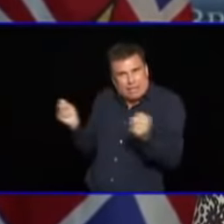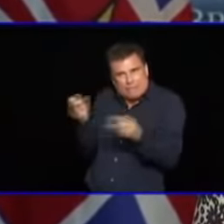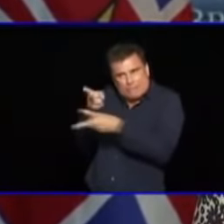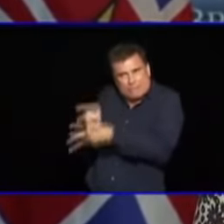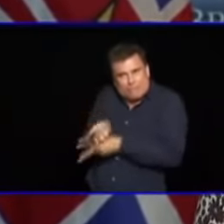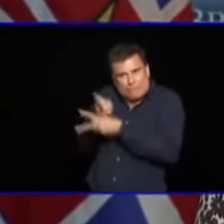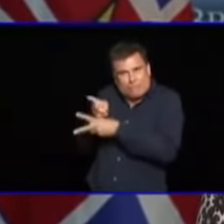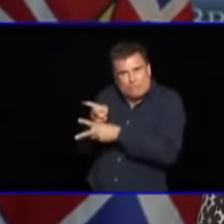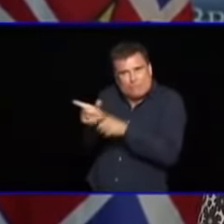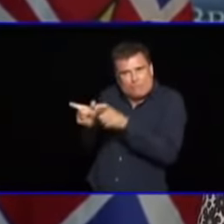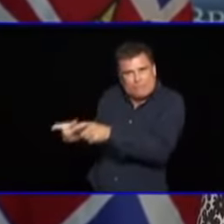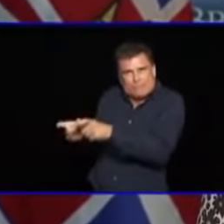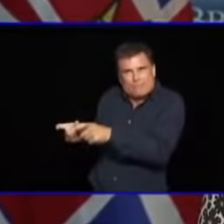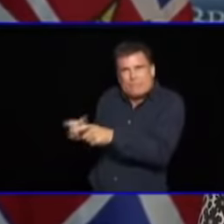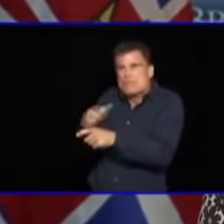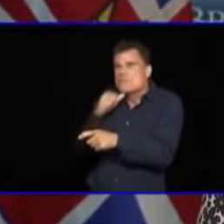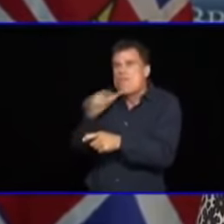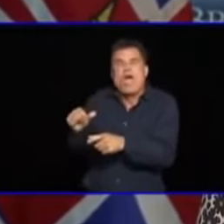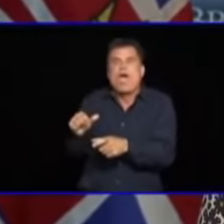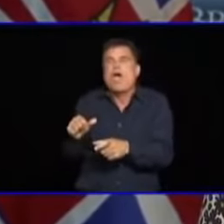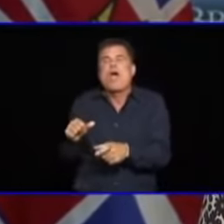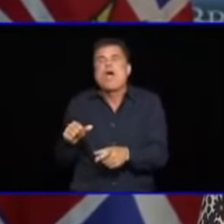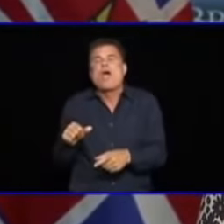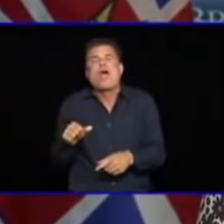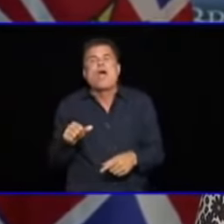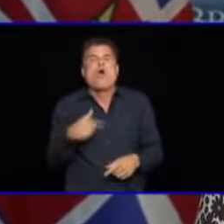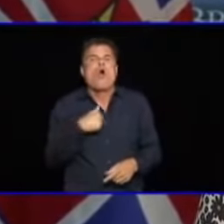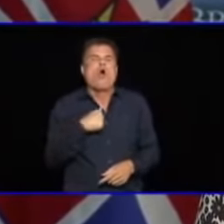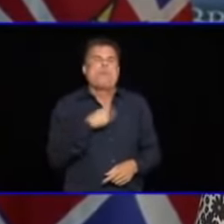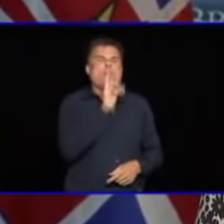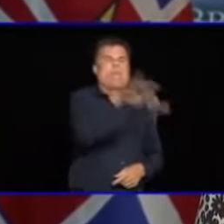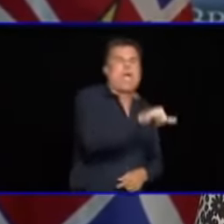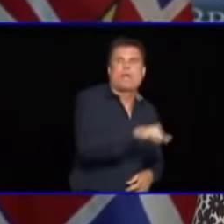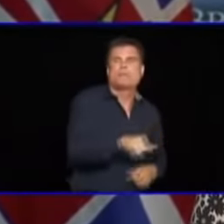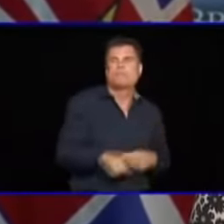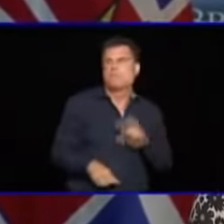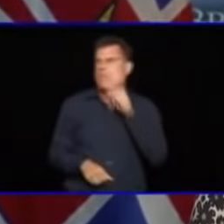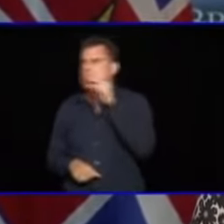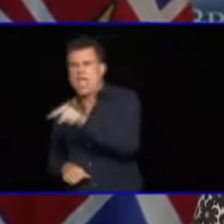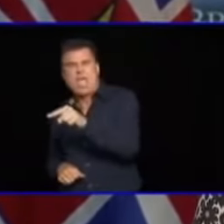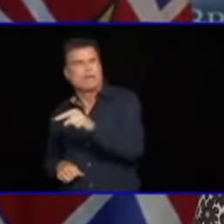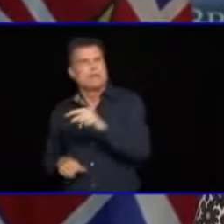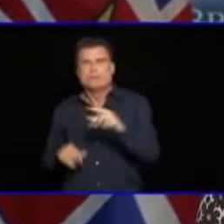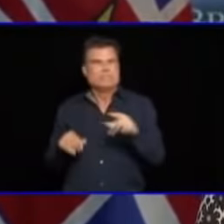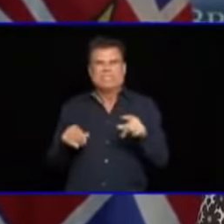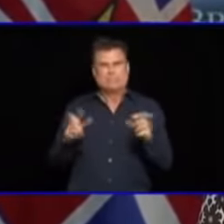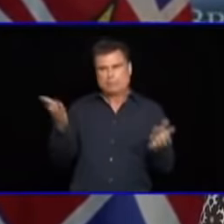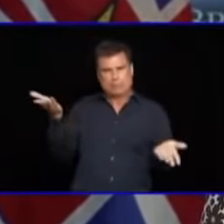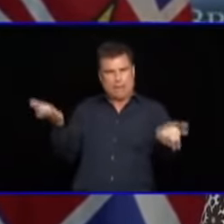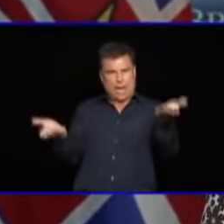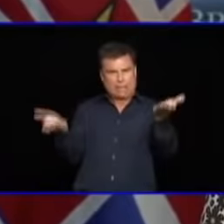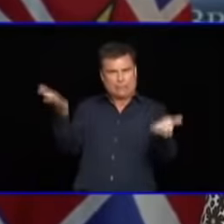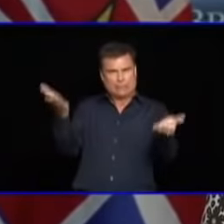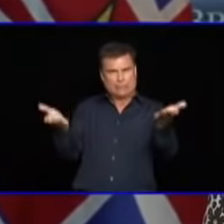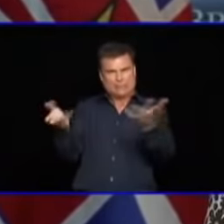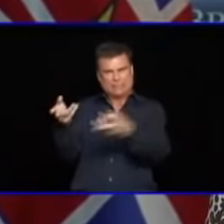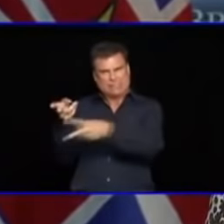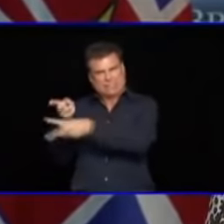pause those activities that we know are a high risk for all of us. And we've seen some of that in the past few